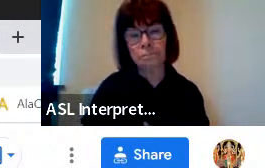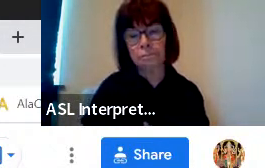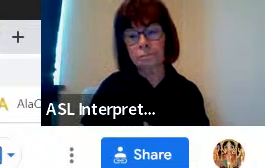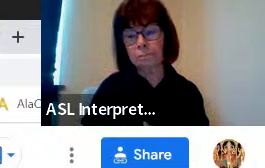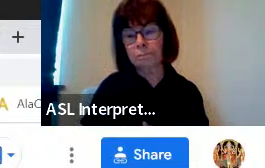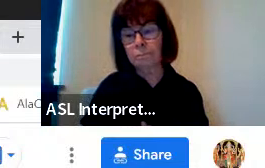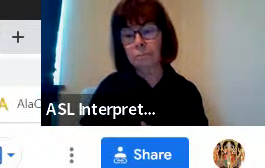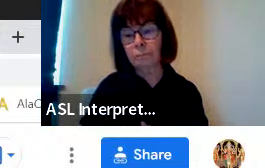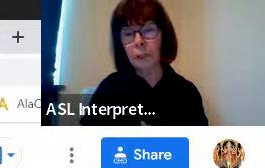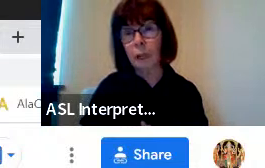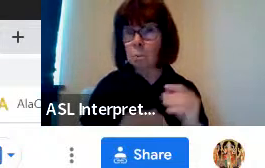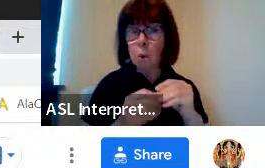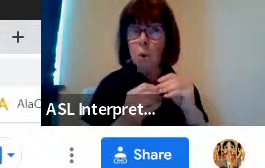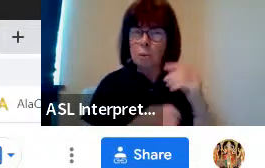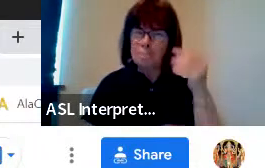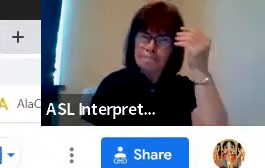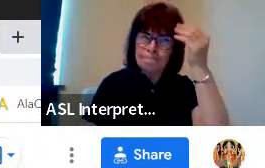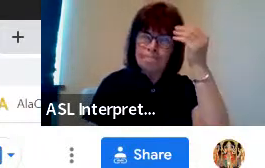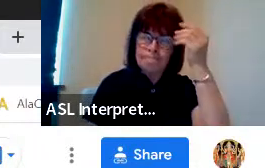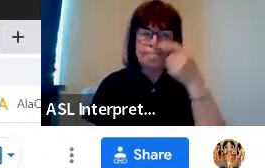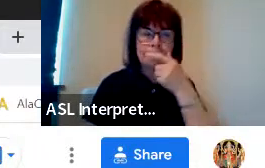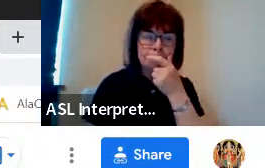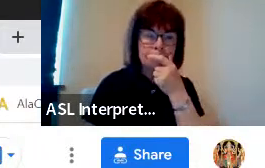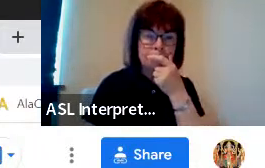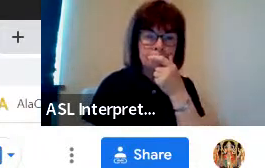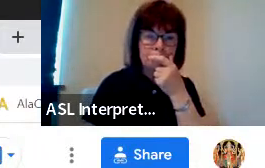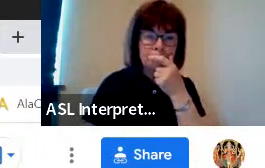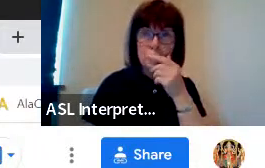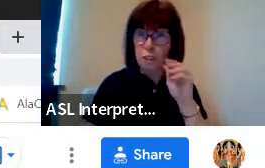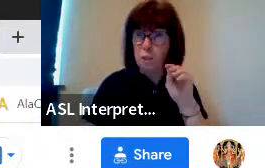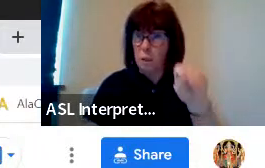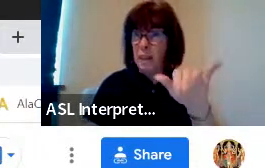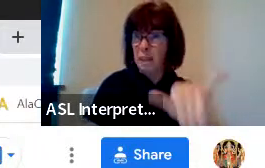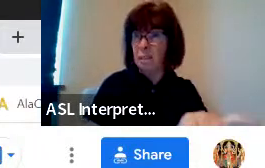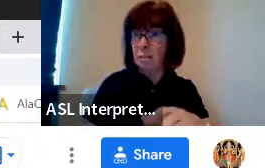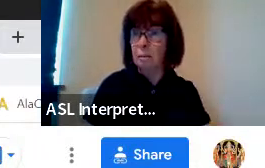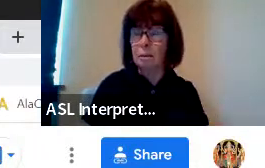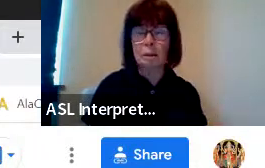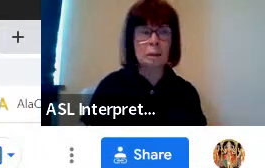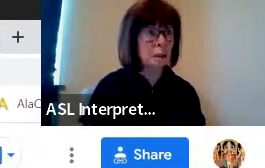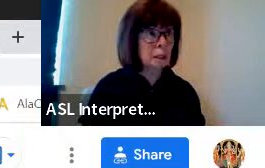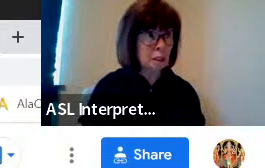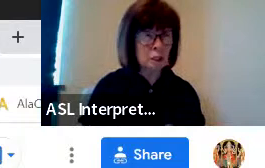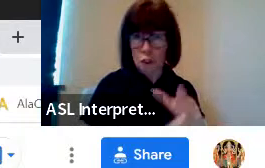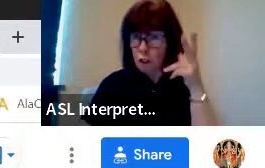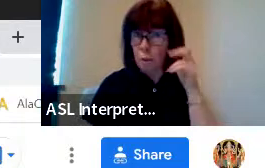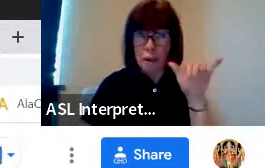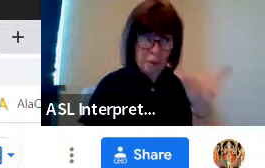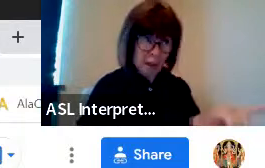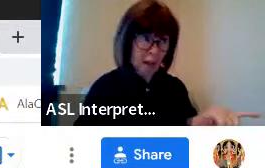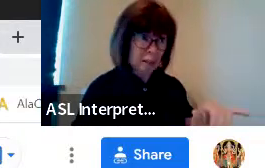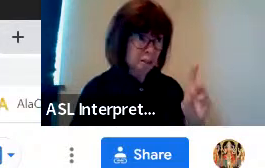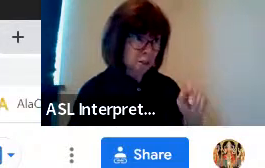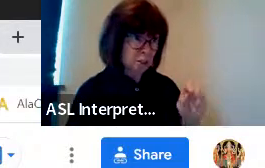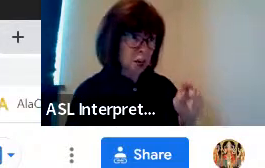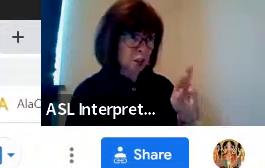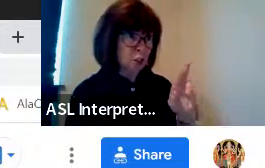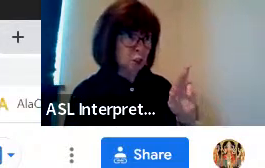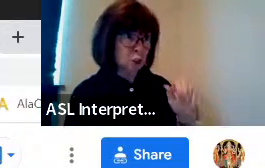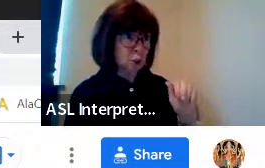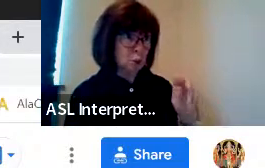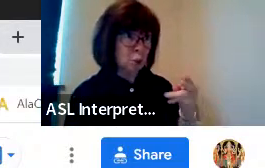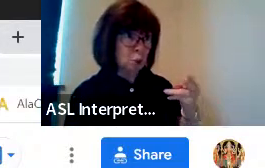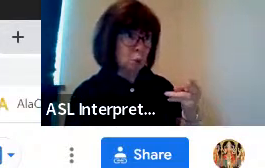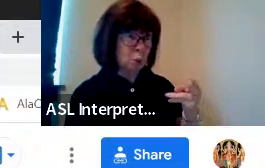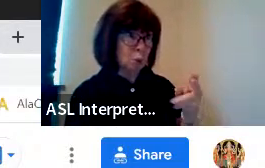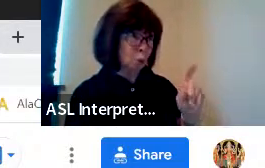Any other thoughts here? Did you add that one to it? Is that indeed what you're hearing, Dr. Rhodes? Is that it's not a priority for people to